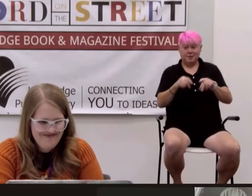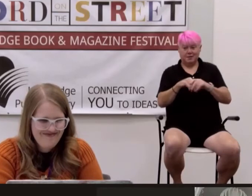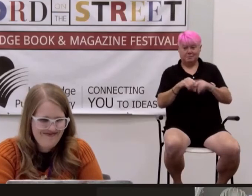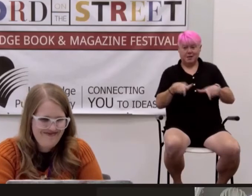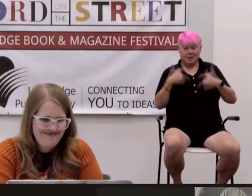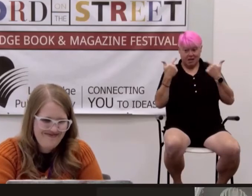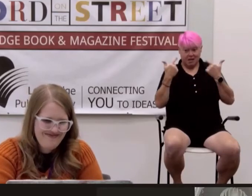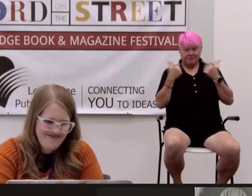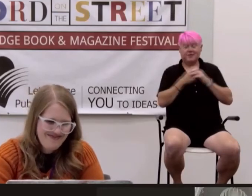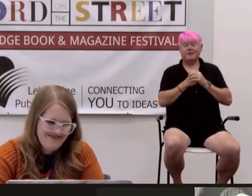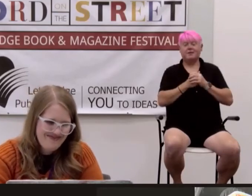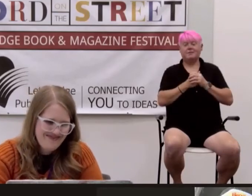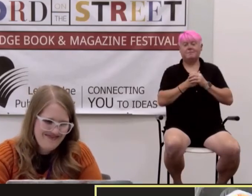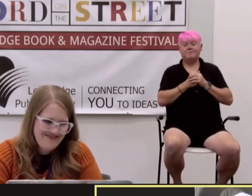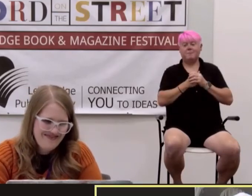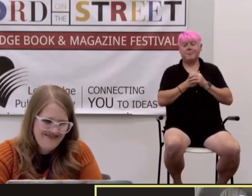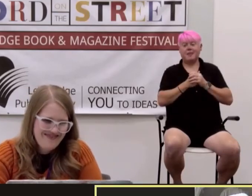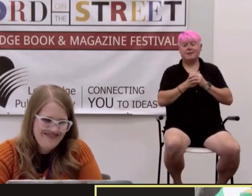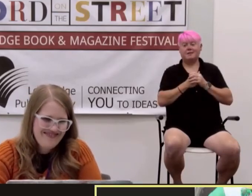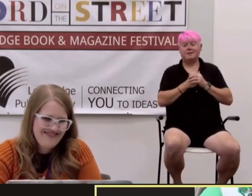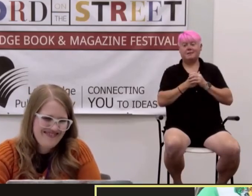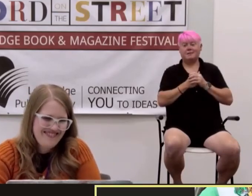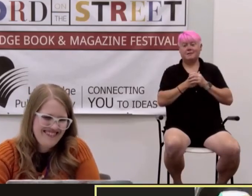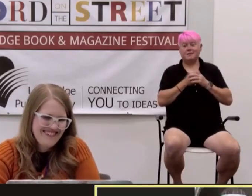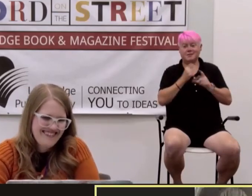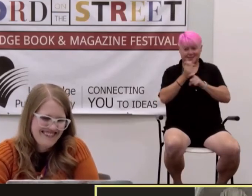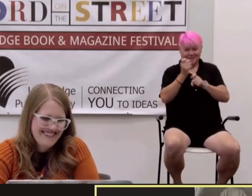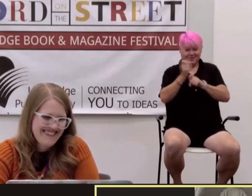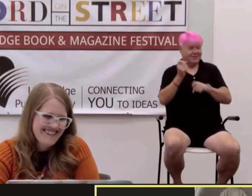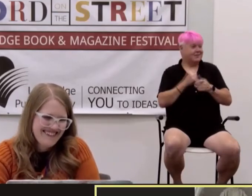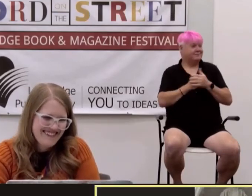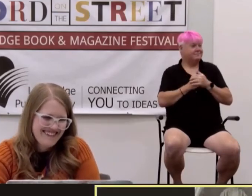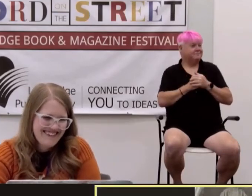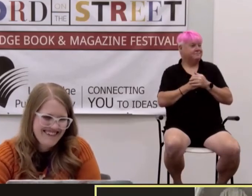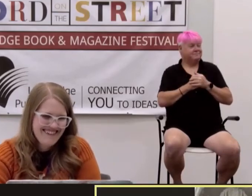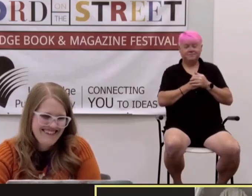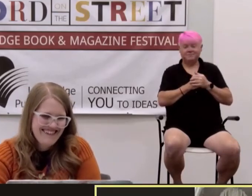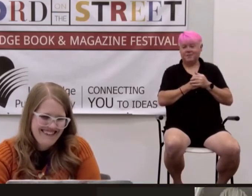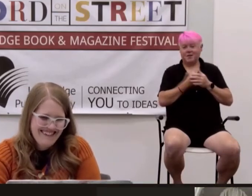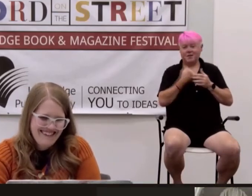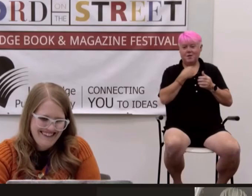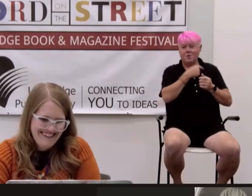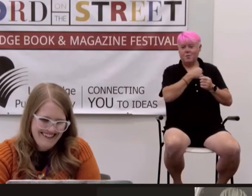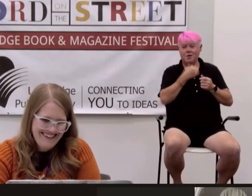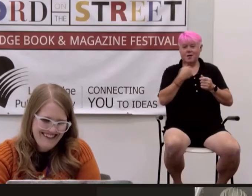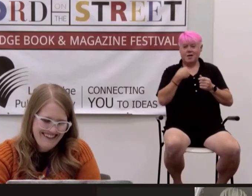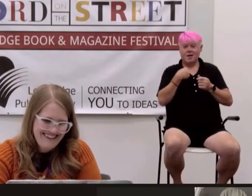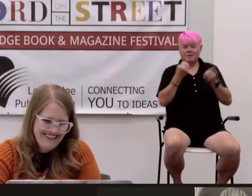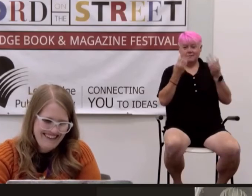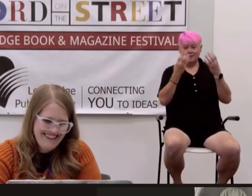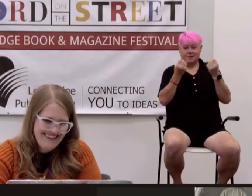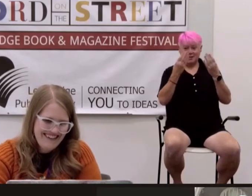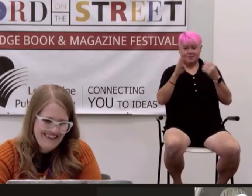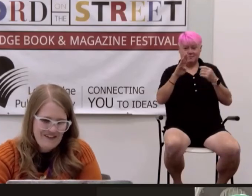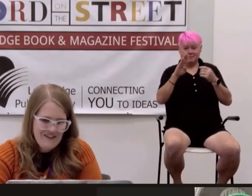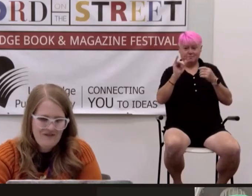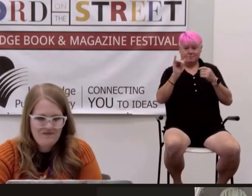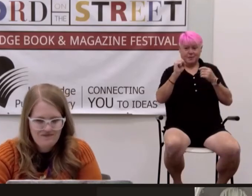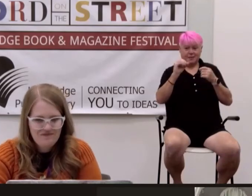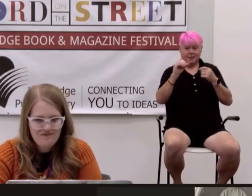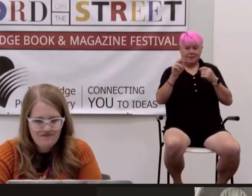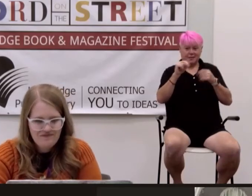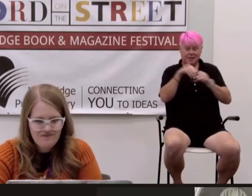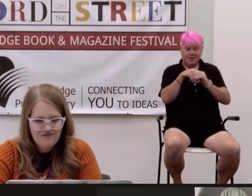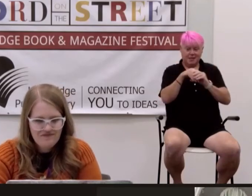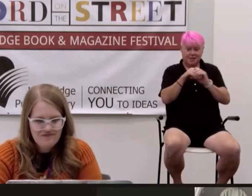true. We have. That's just a joke. Yeah, we do have lots of bison in the cookbook as